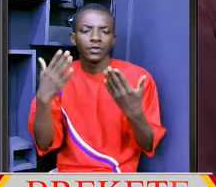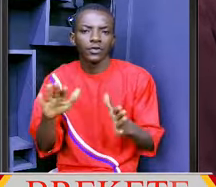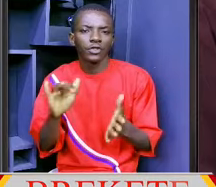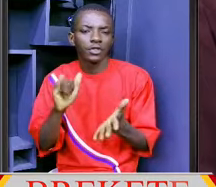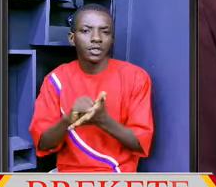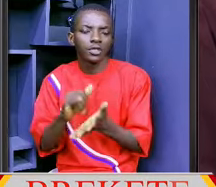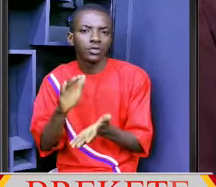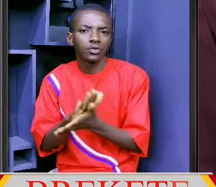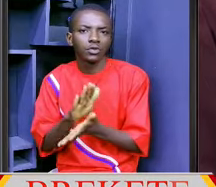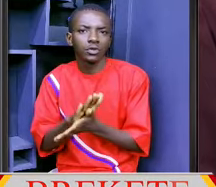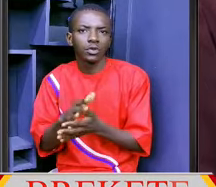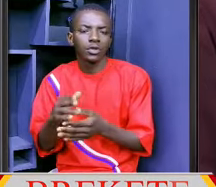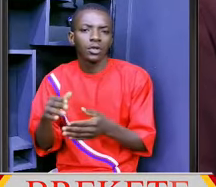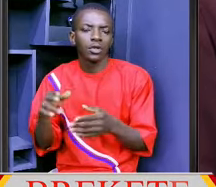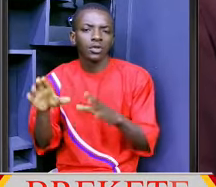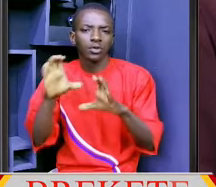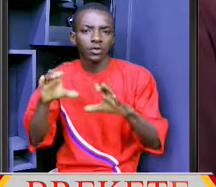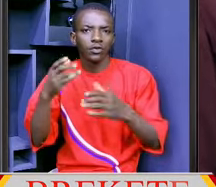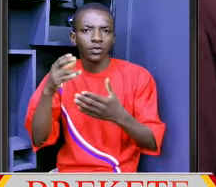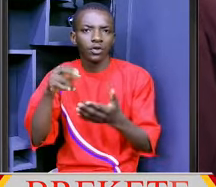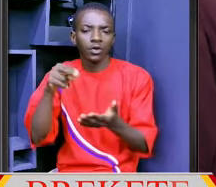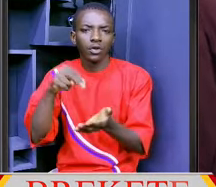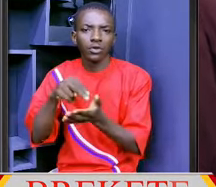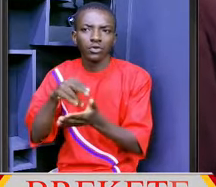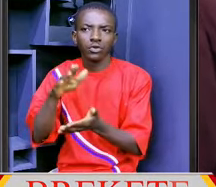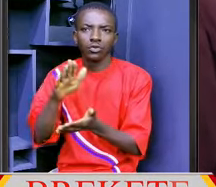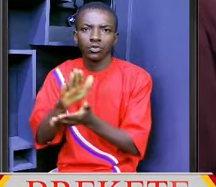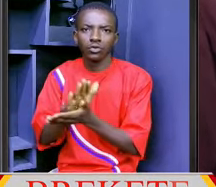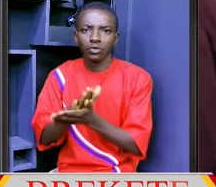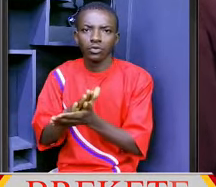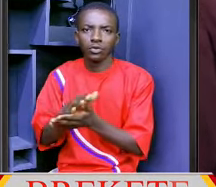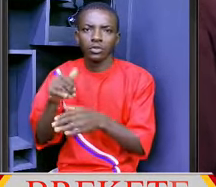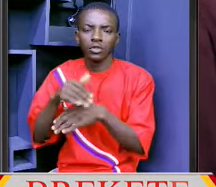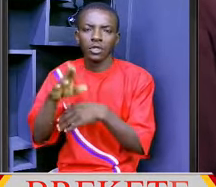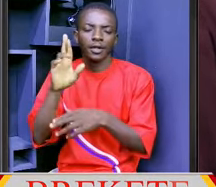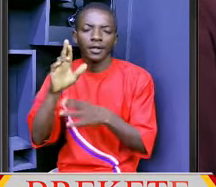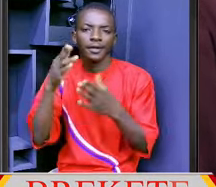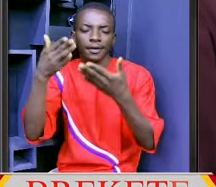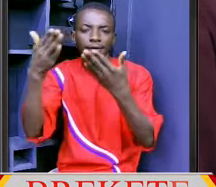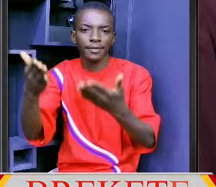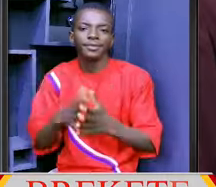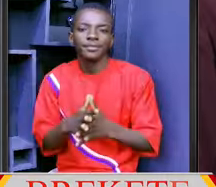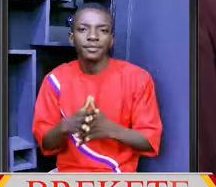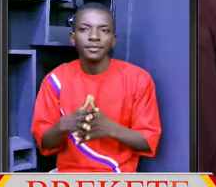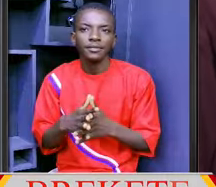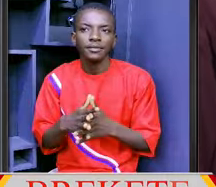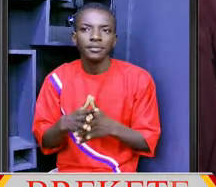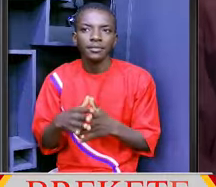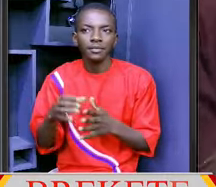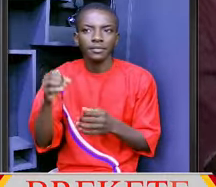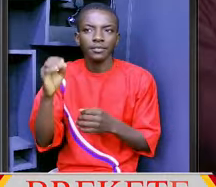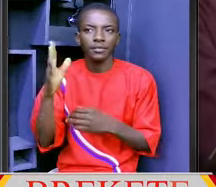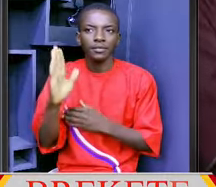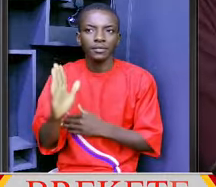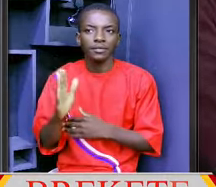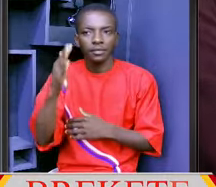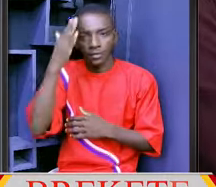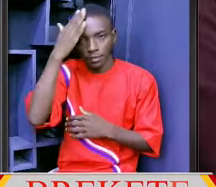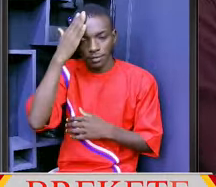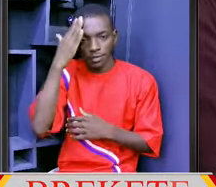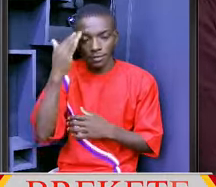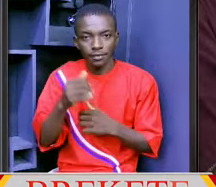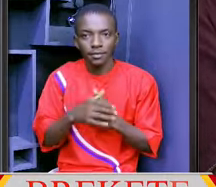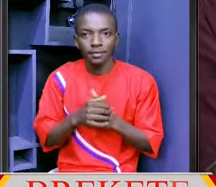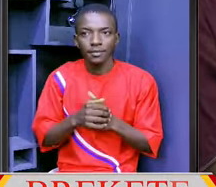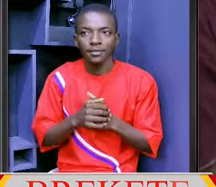finish that secondary school, we go look for nursing school. Send her there. Thank you. By the grace of God. Thank you, Madam